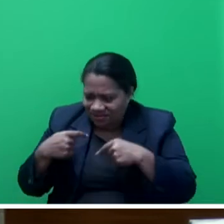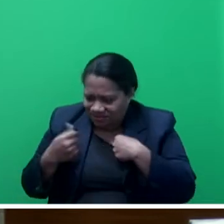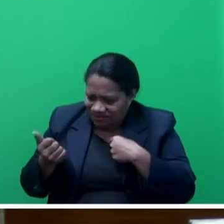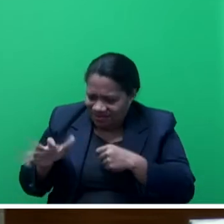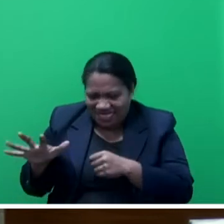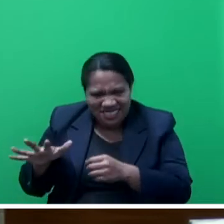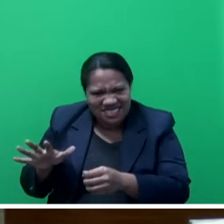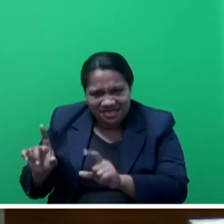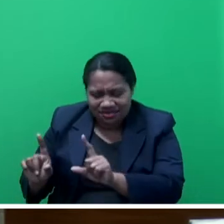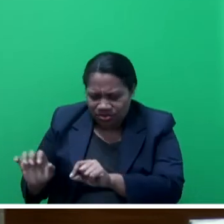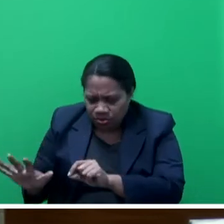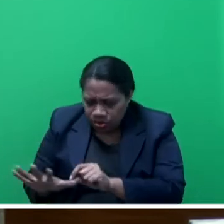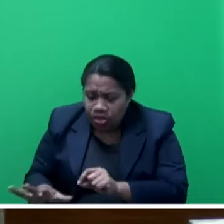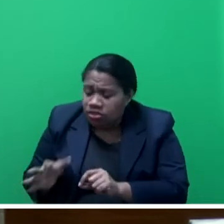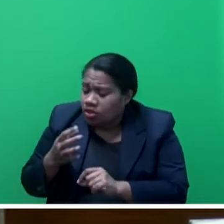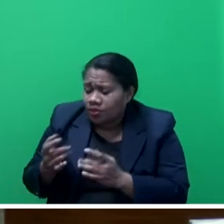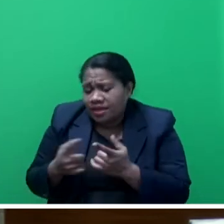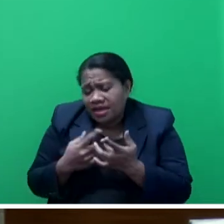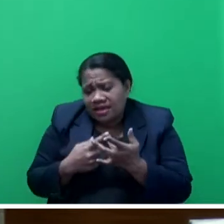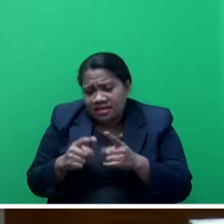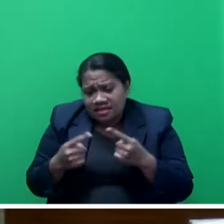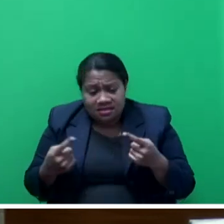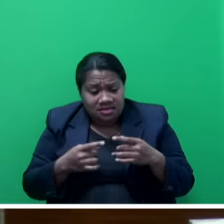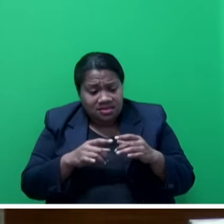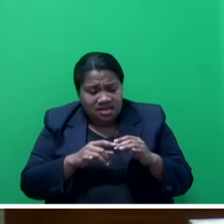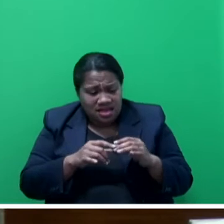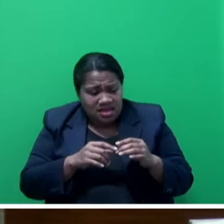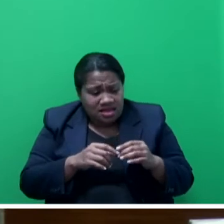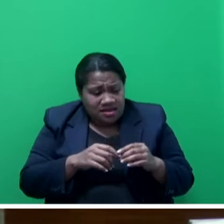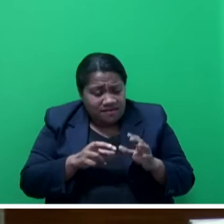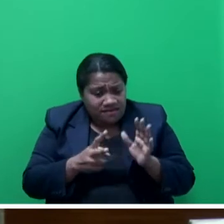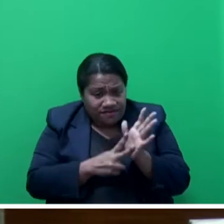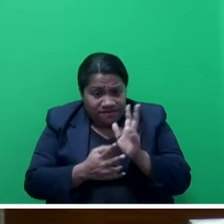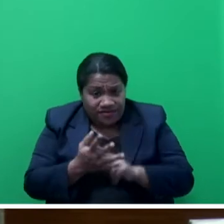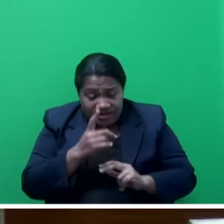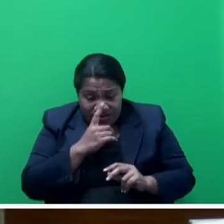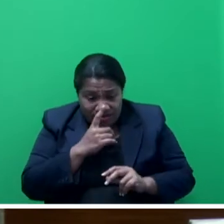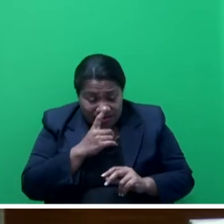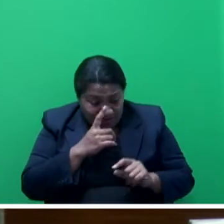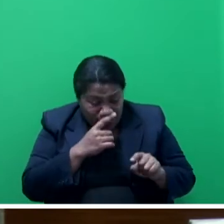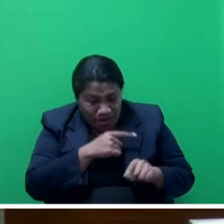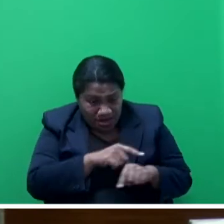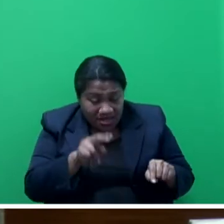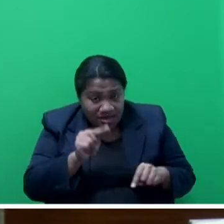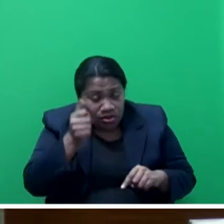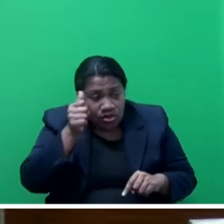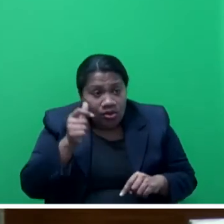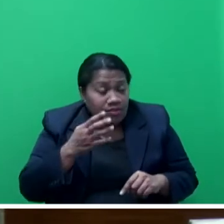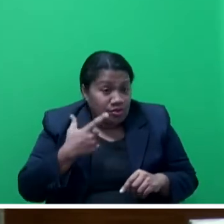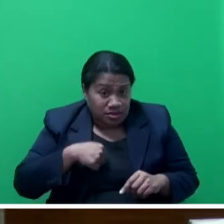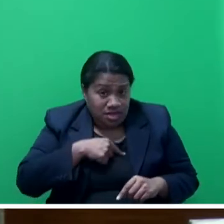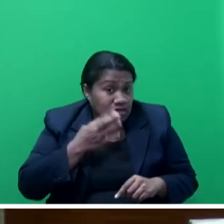that villages are required to deal with, because when we are coming in as a ministry, and if we find there's